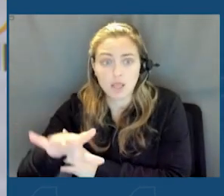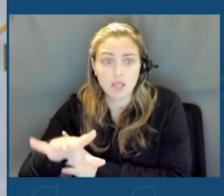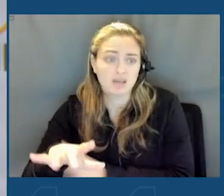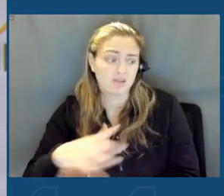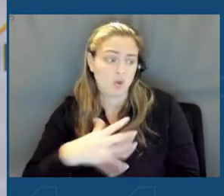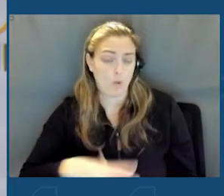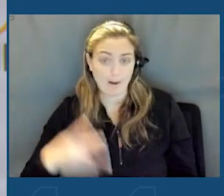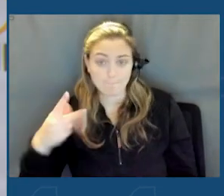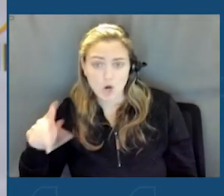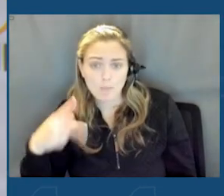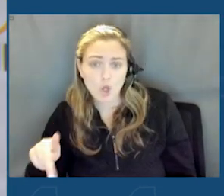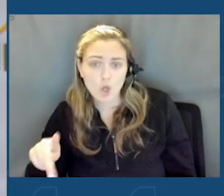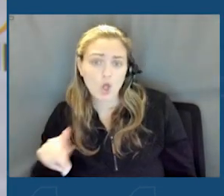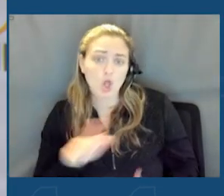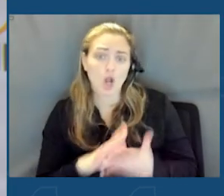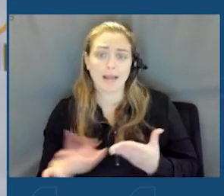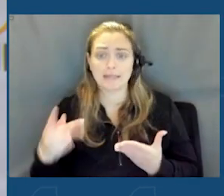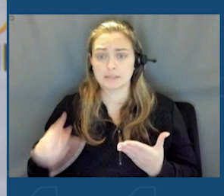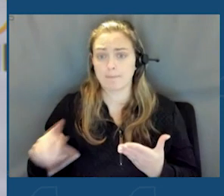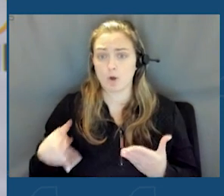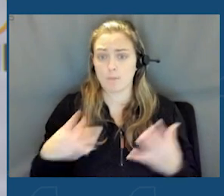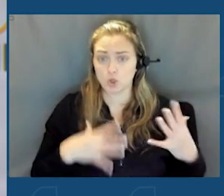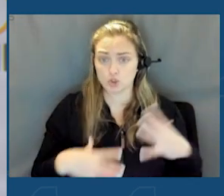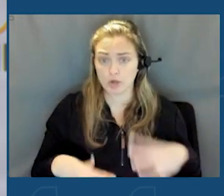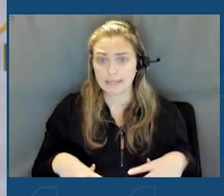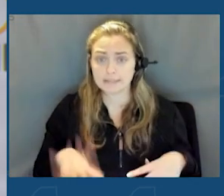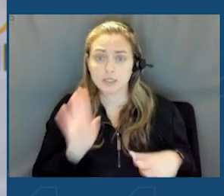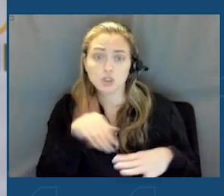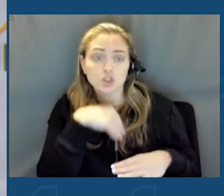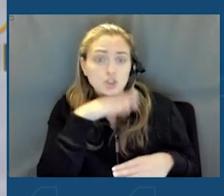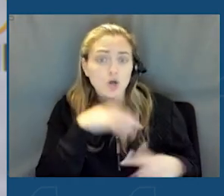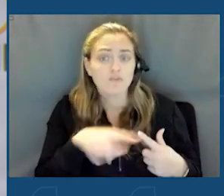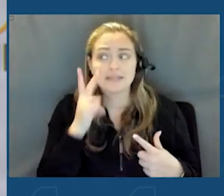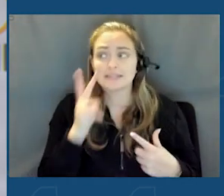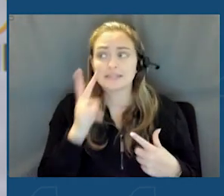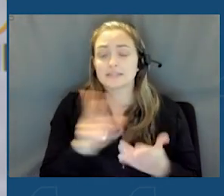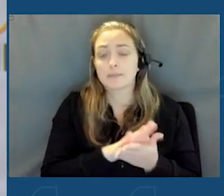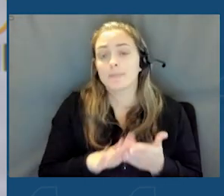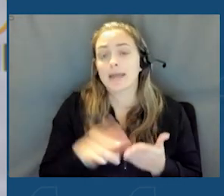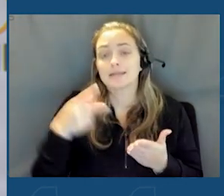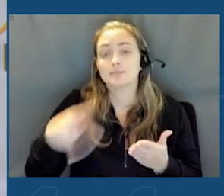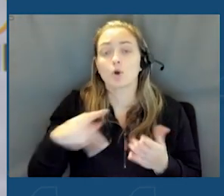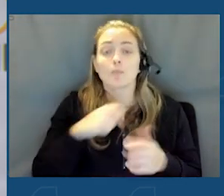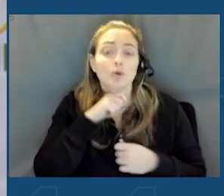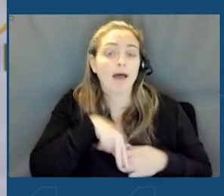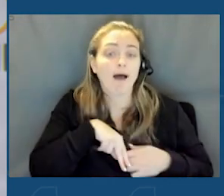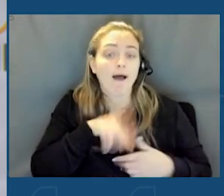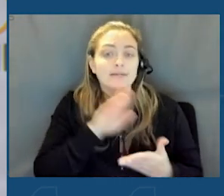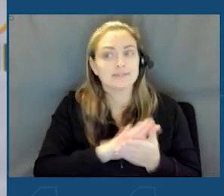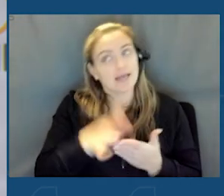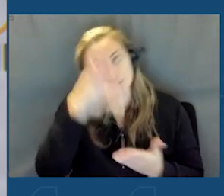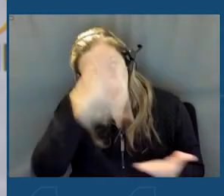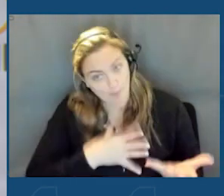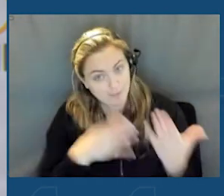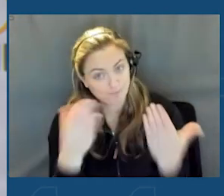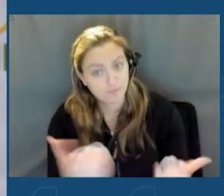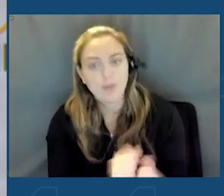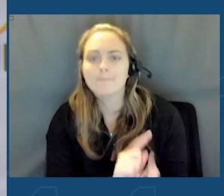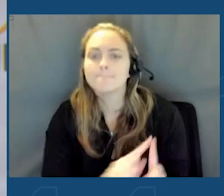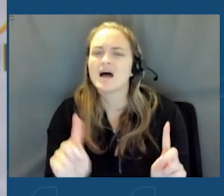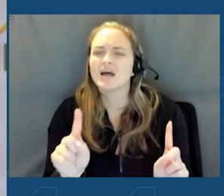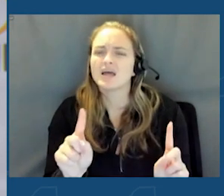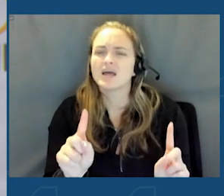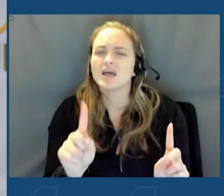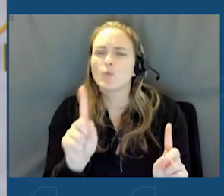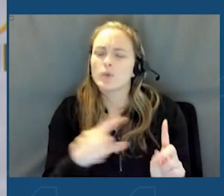out our nice purple dresses and scarves. Everybody looks great today, even some nice purple ties, gentlemen. Well played. But we also have to build supportive